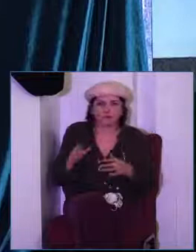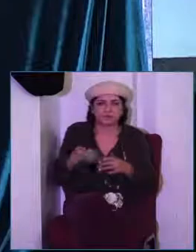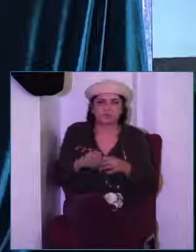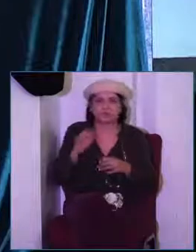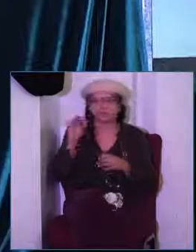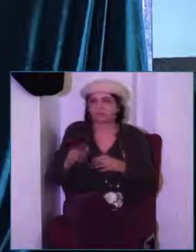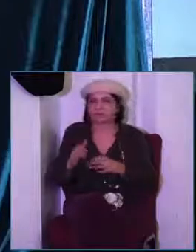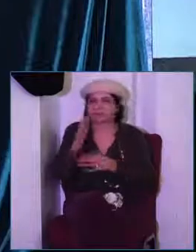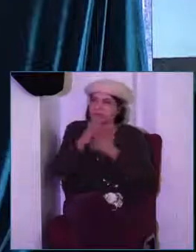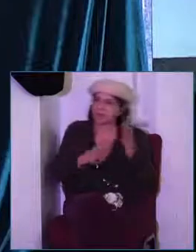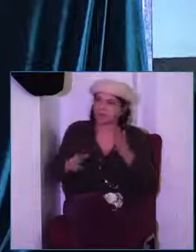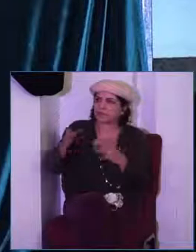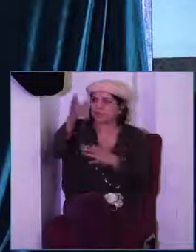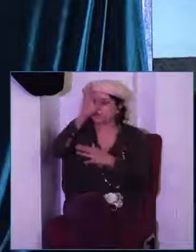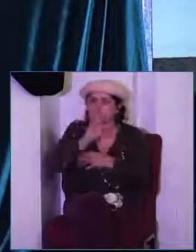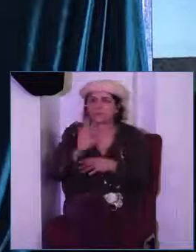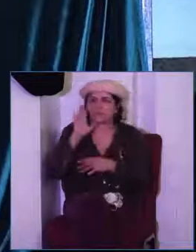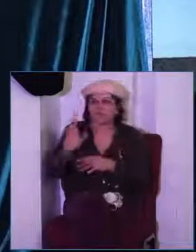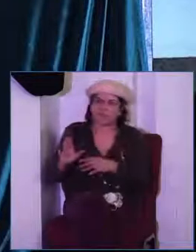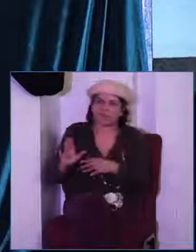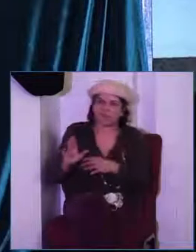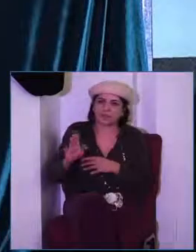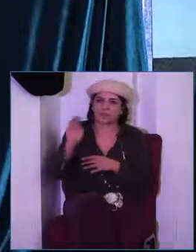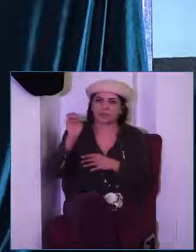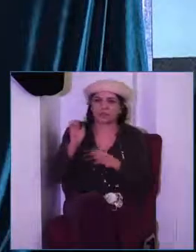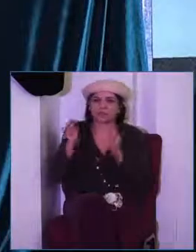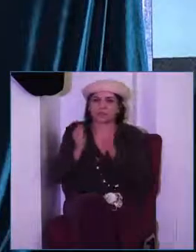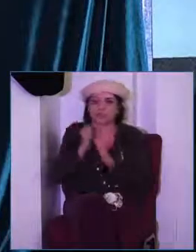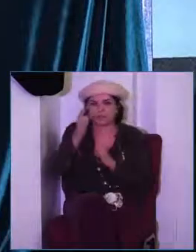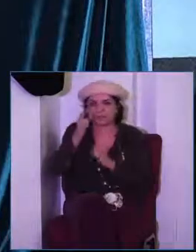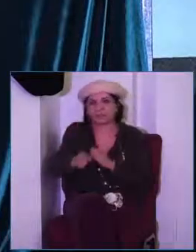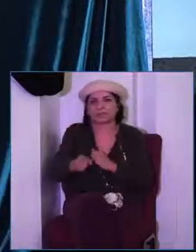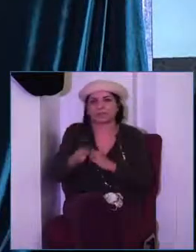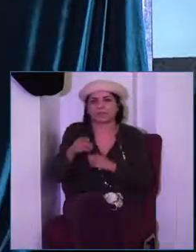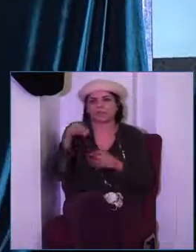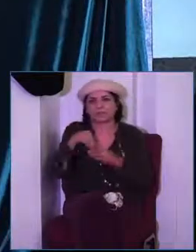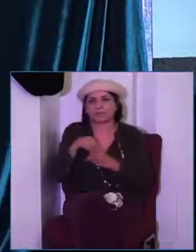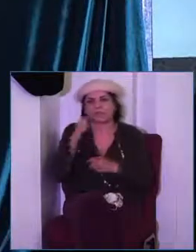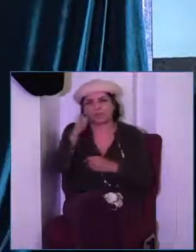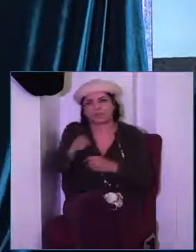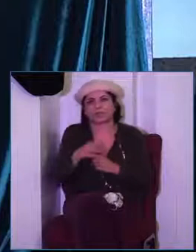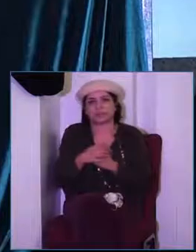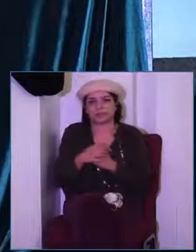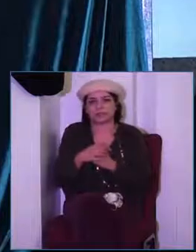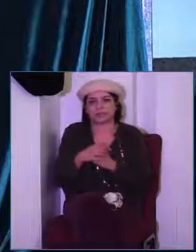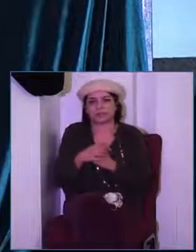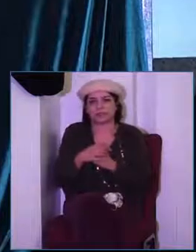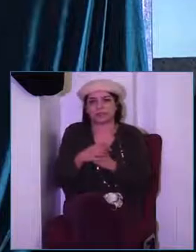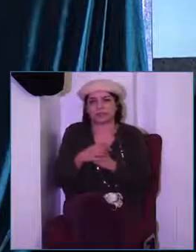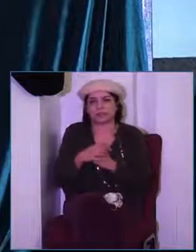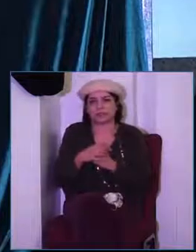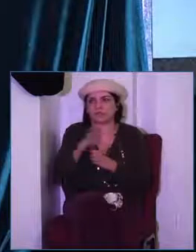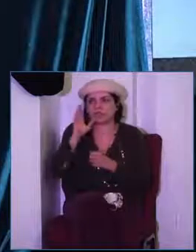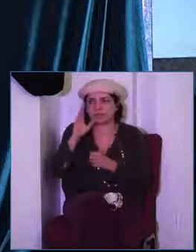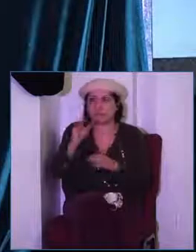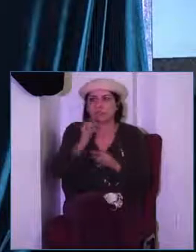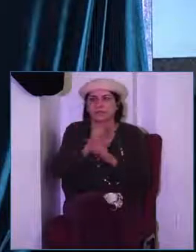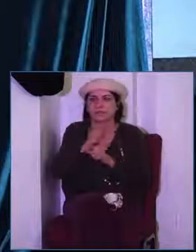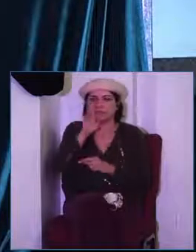that peace of God will be with you and in you, and it will guard your